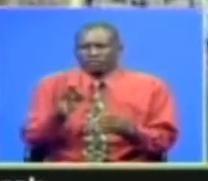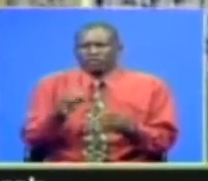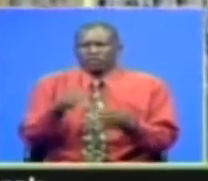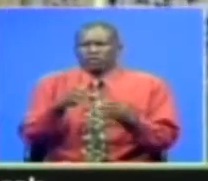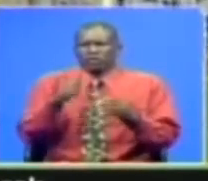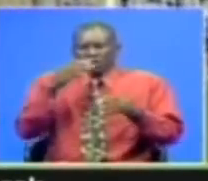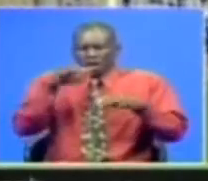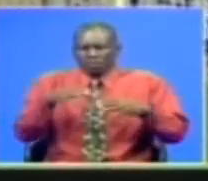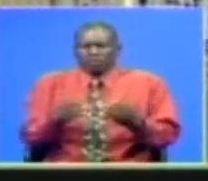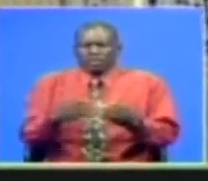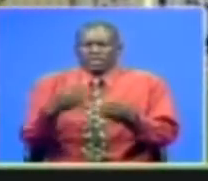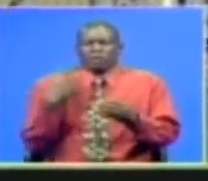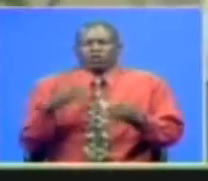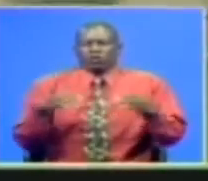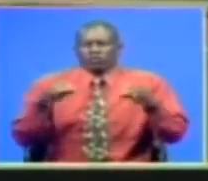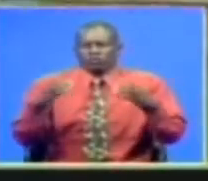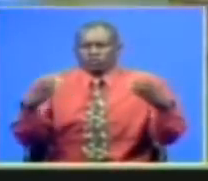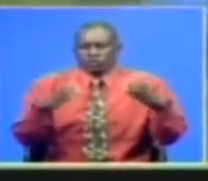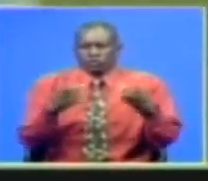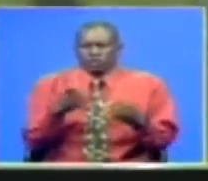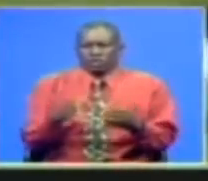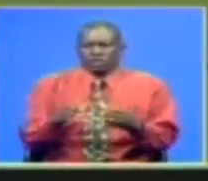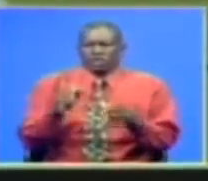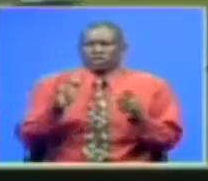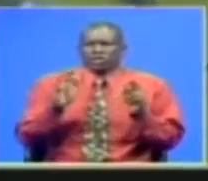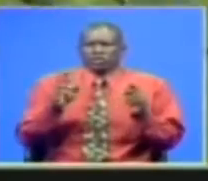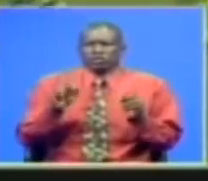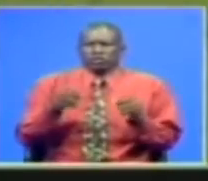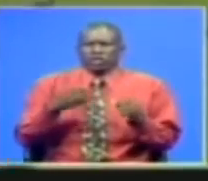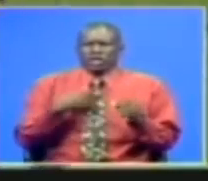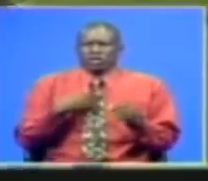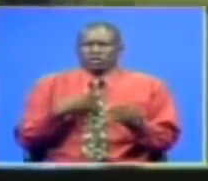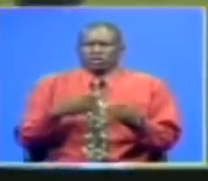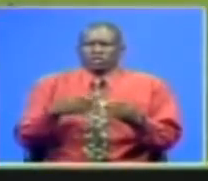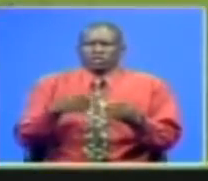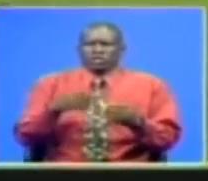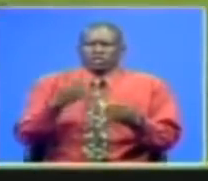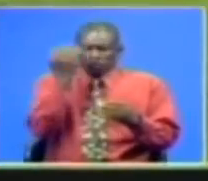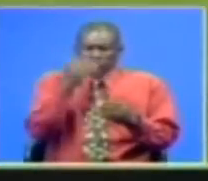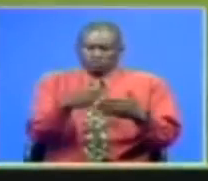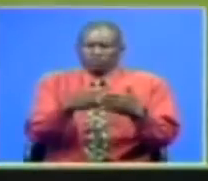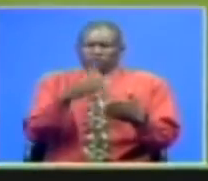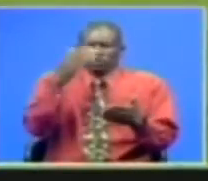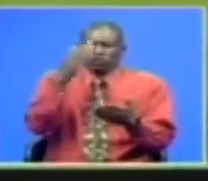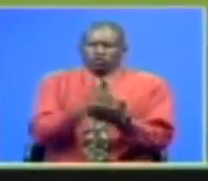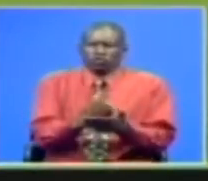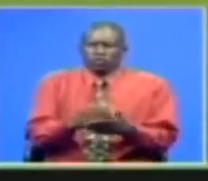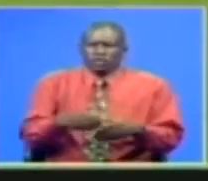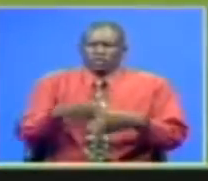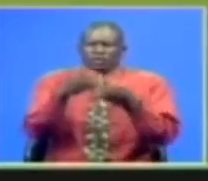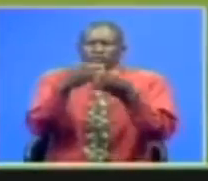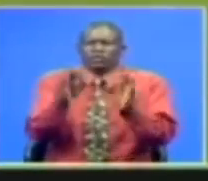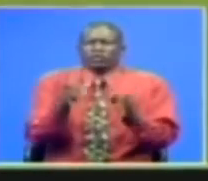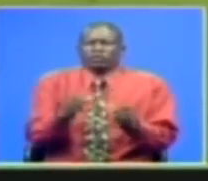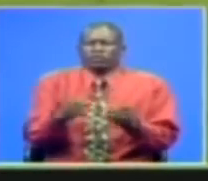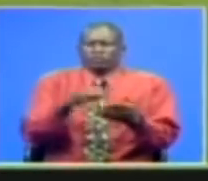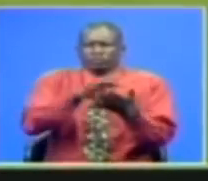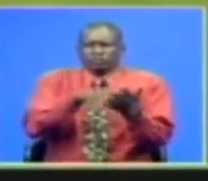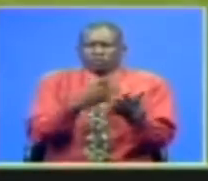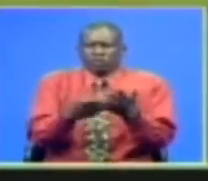league. Kisumu Court had earlier stopped the release of the fixtures, but later allowed for the same as the Sports Dispute